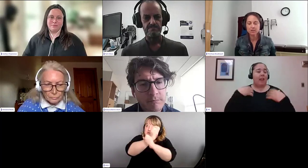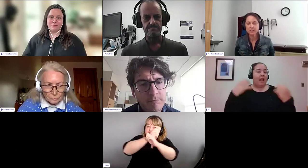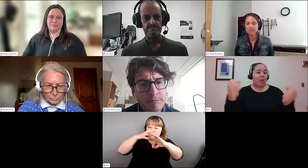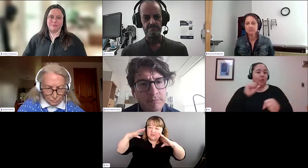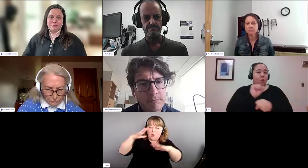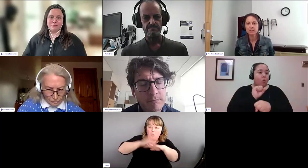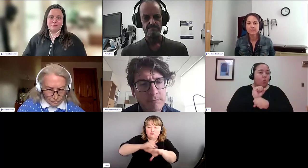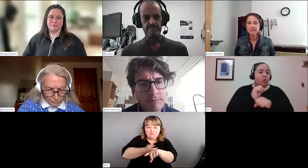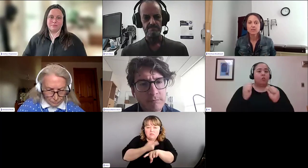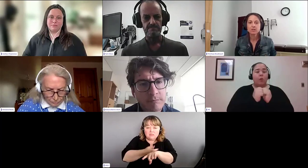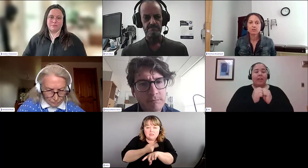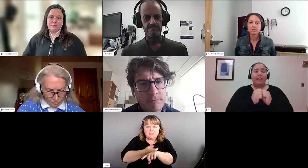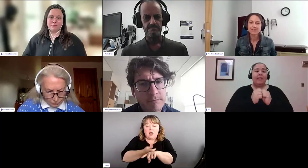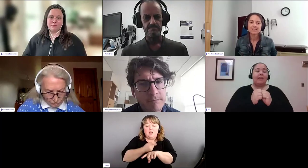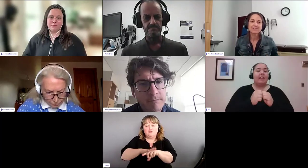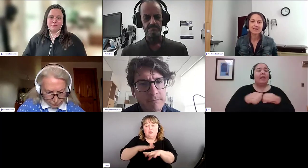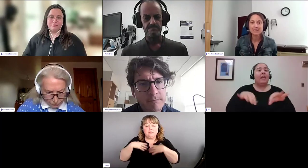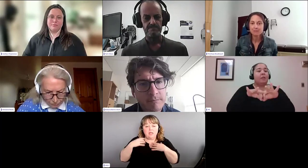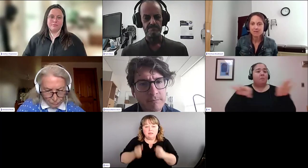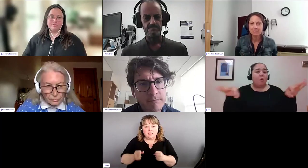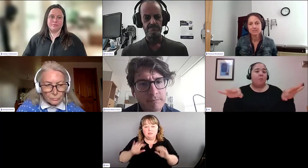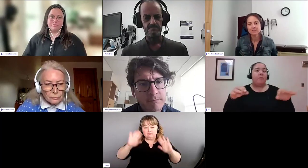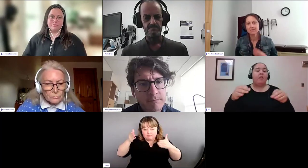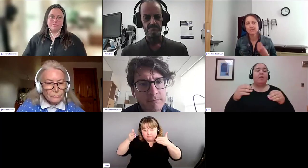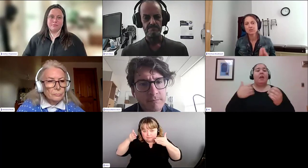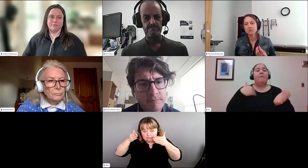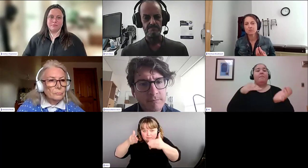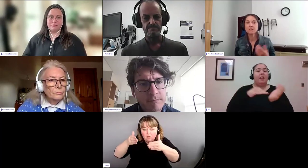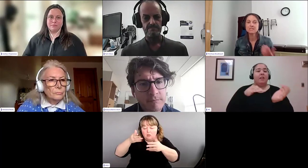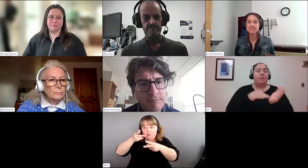diplomas and a very medical vision of healthcare,